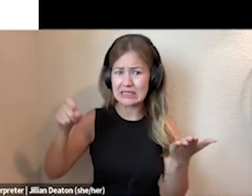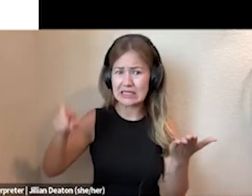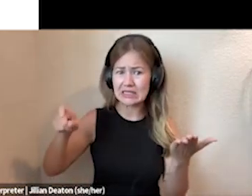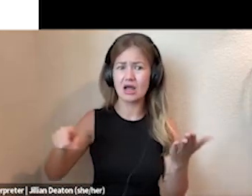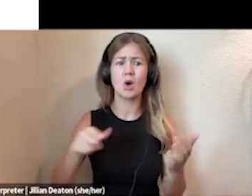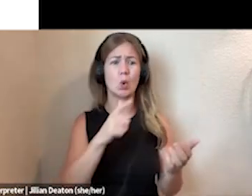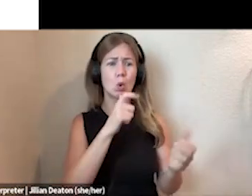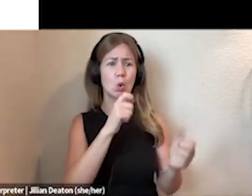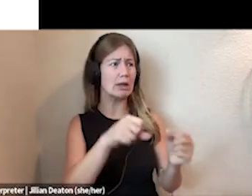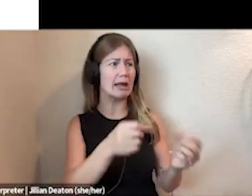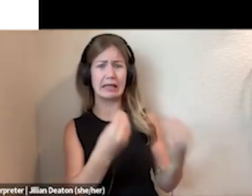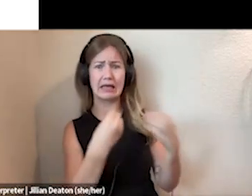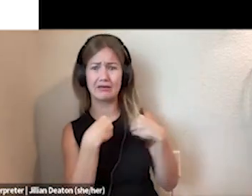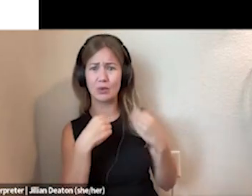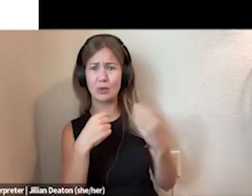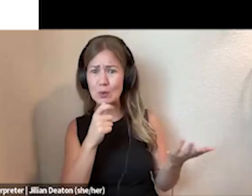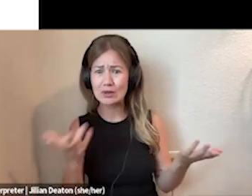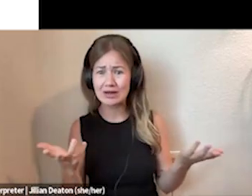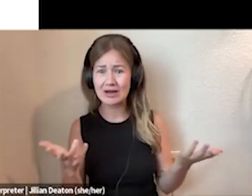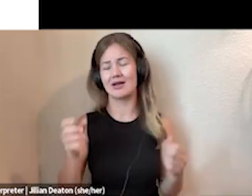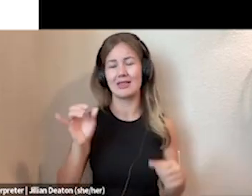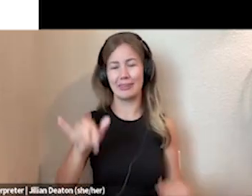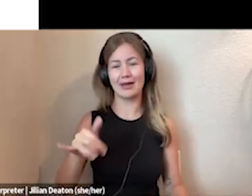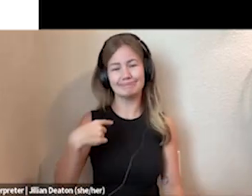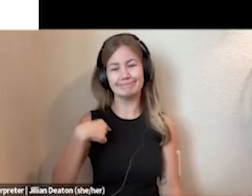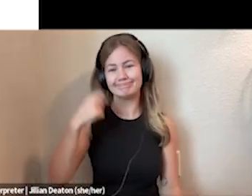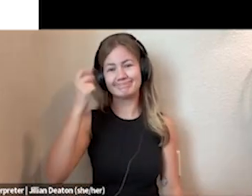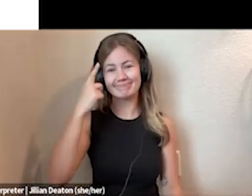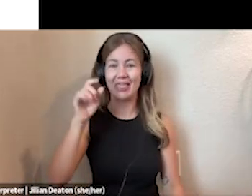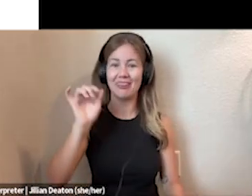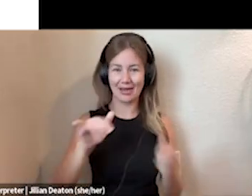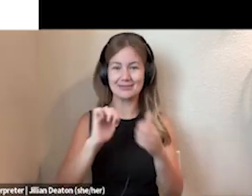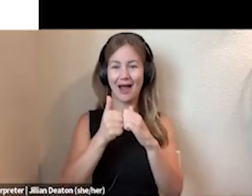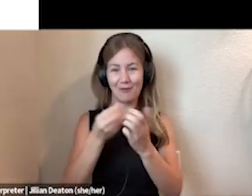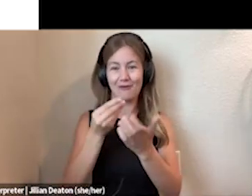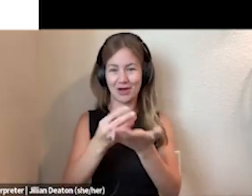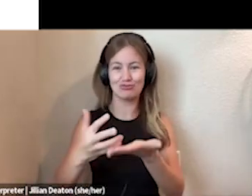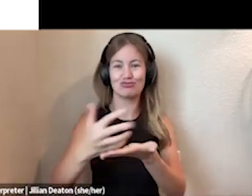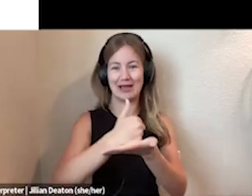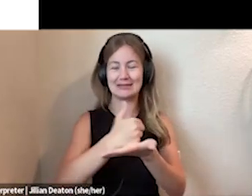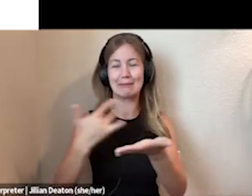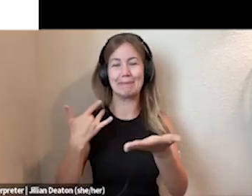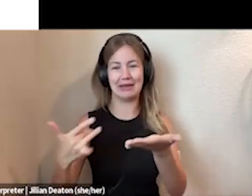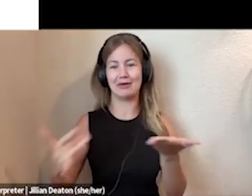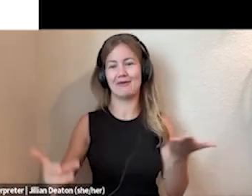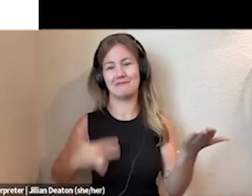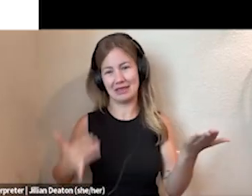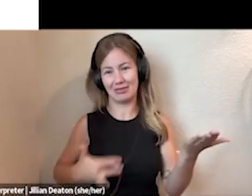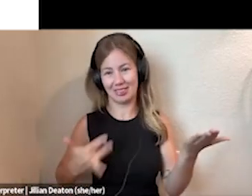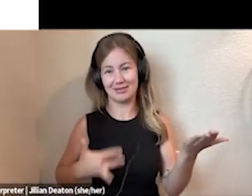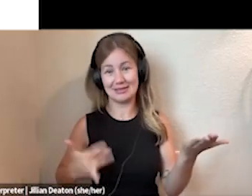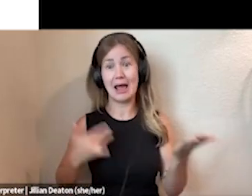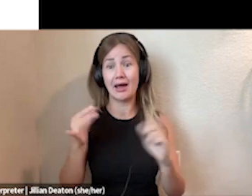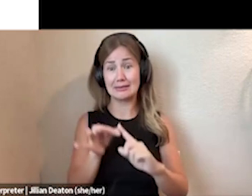it to us? And I can understand that that is often how fundraising conversations feel, especially in a complex